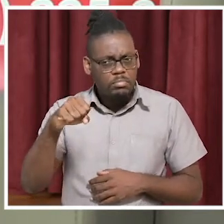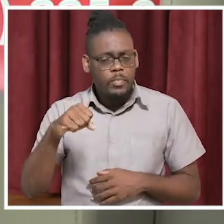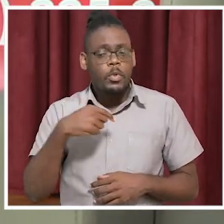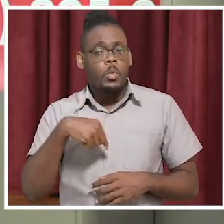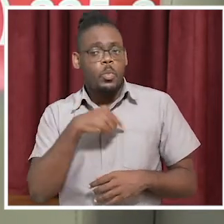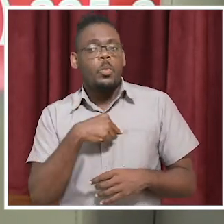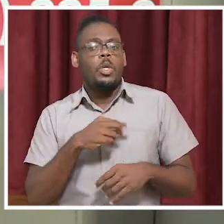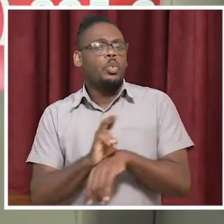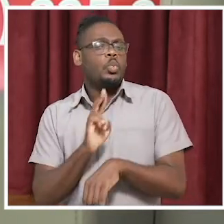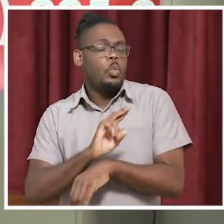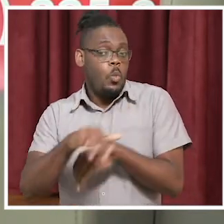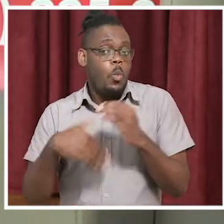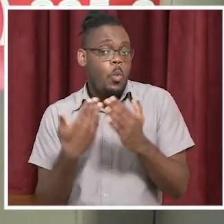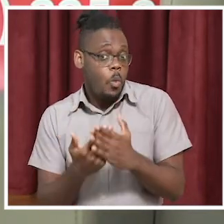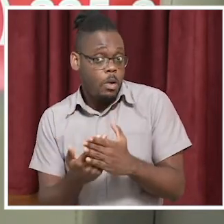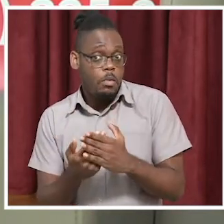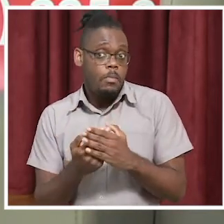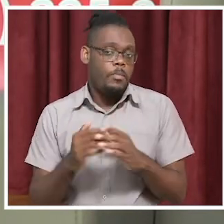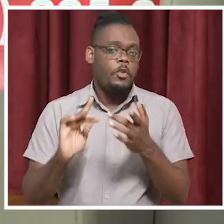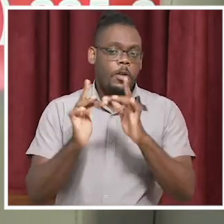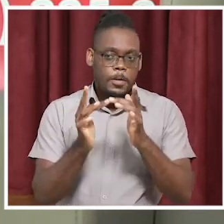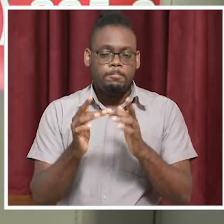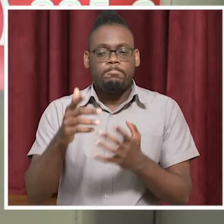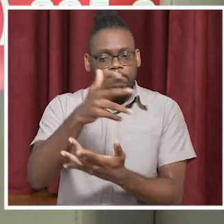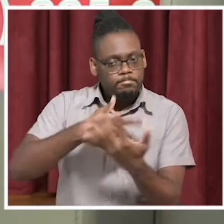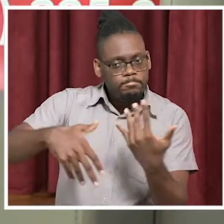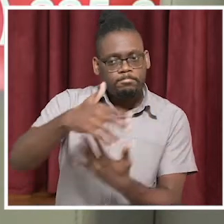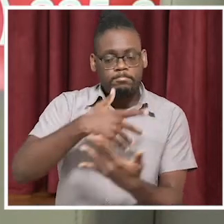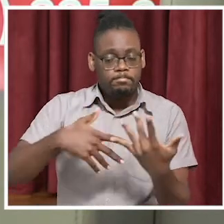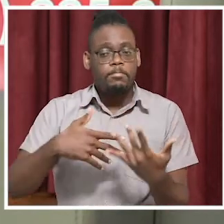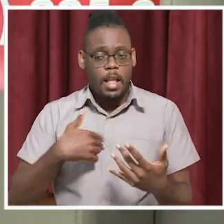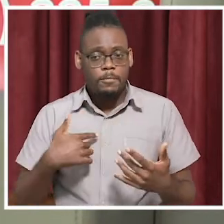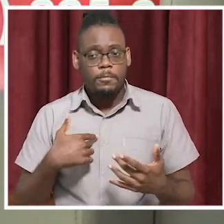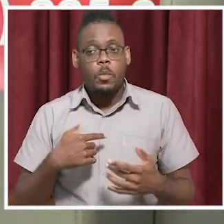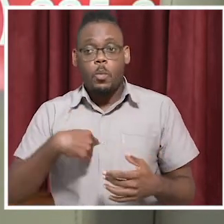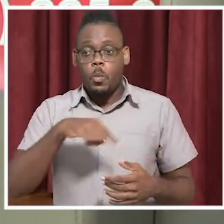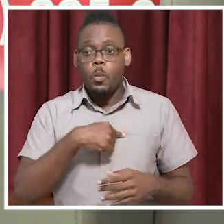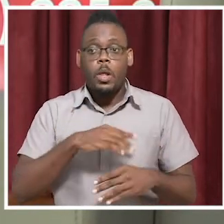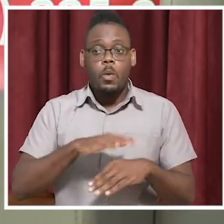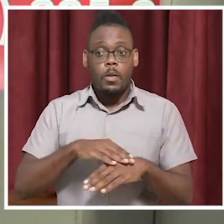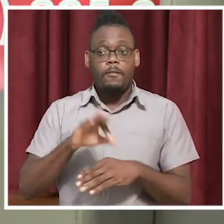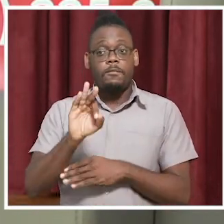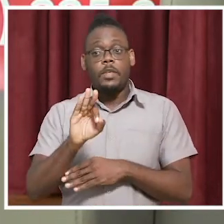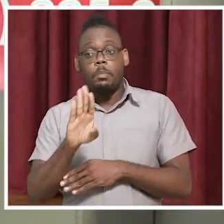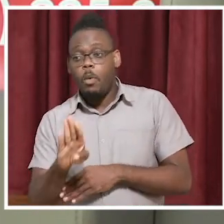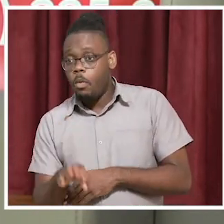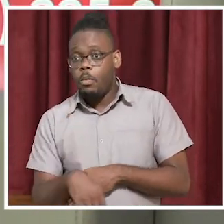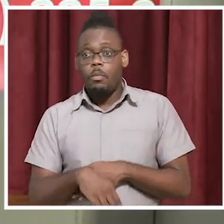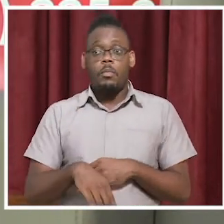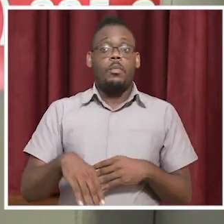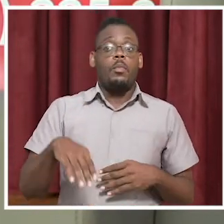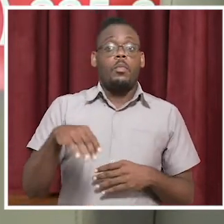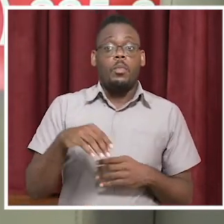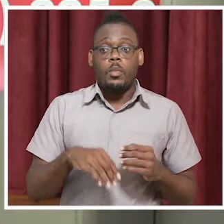612-6274. And you can visit our social media pages. We are on Facebook, we're on YouTube, YouTube